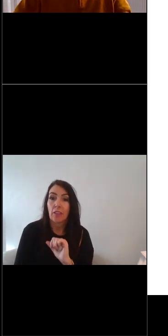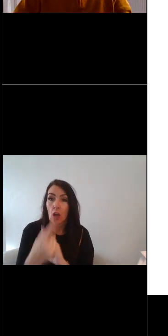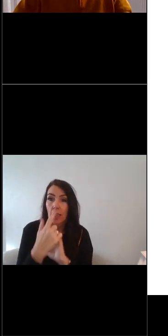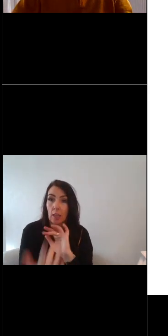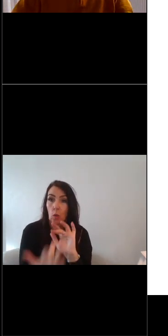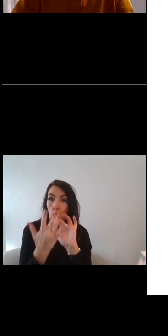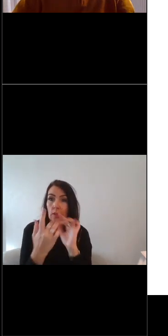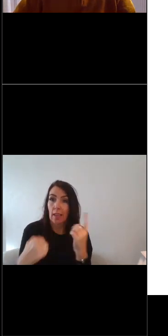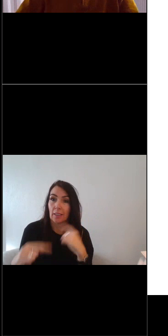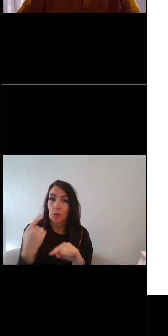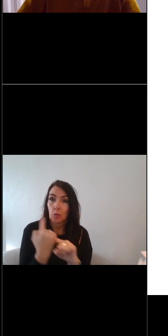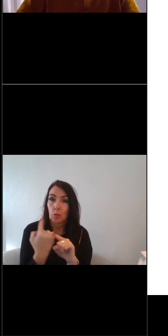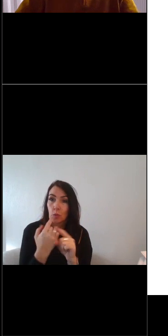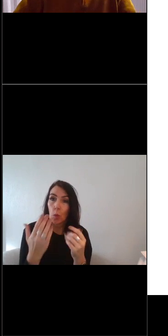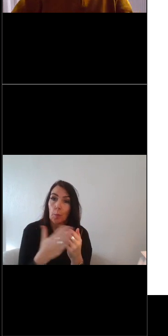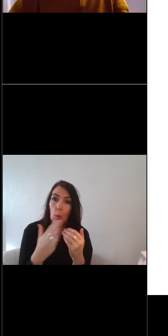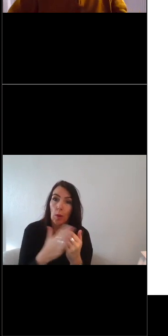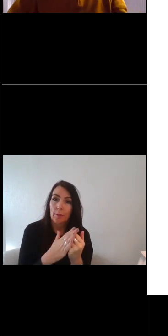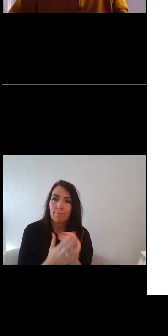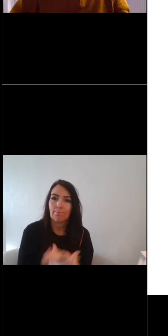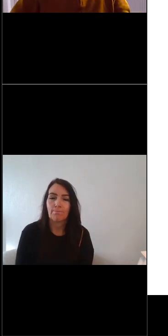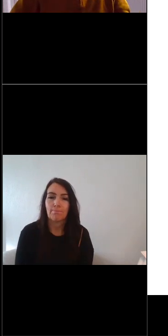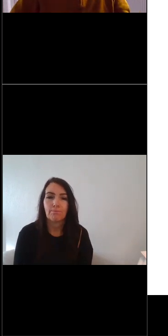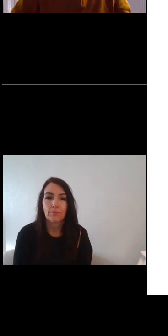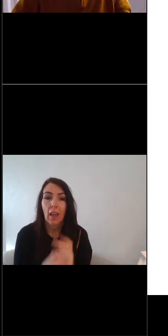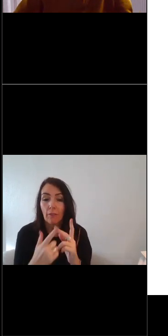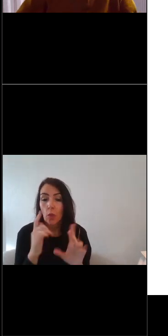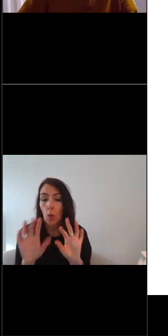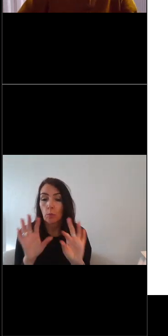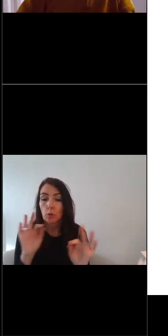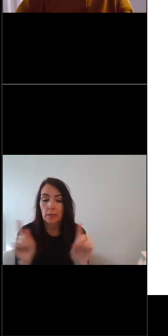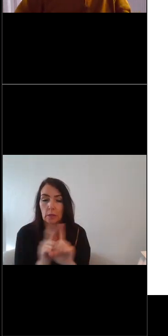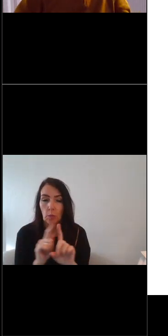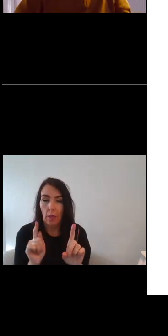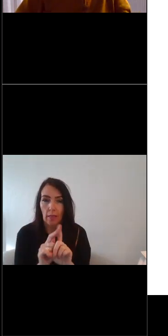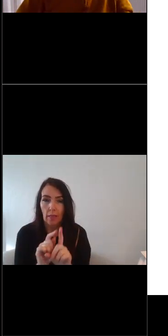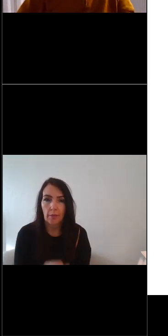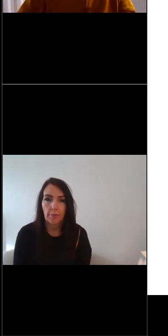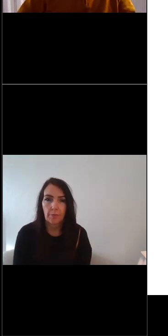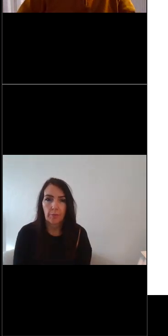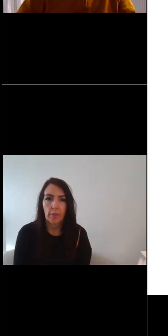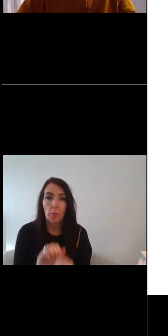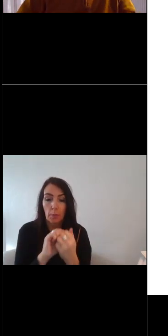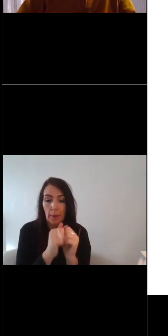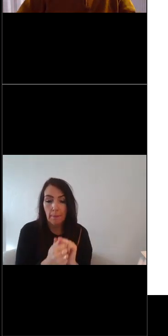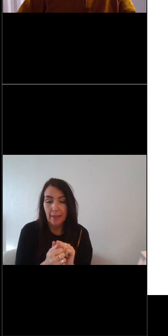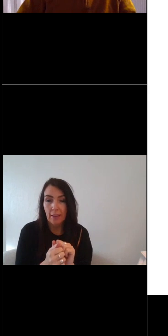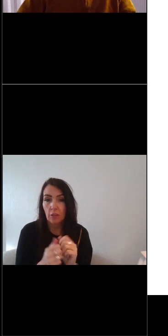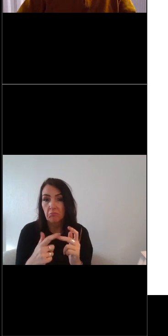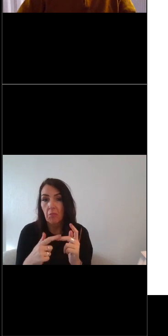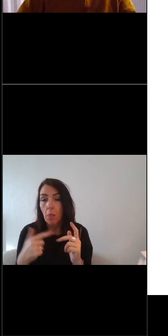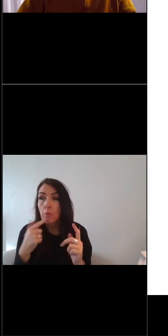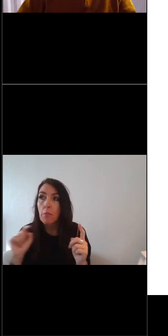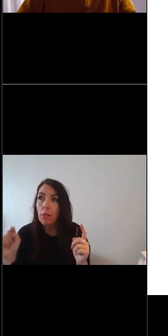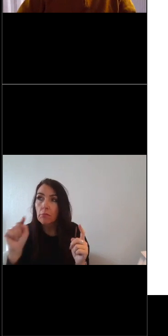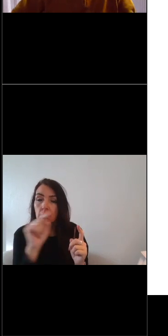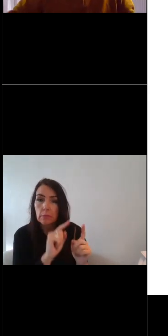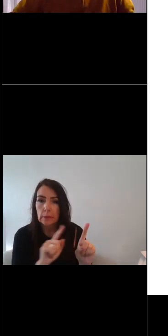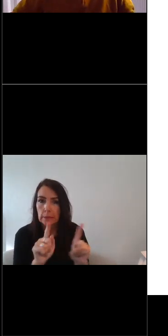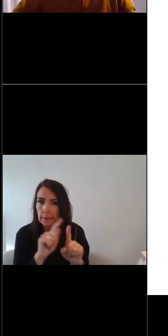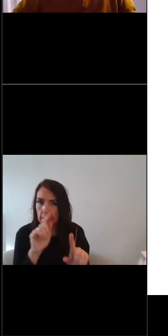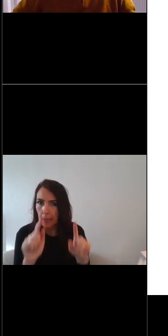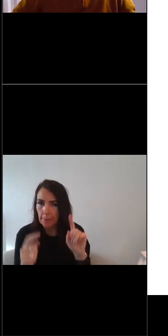about it further. But there will be other opportunities. There'll be peers, there'll be people in similar organisations who've